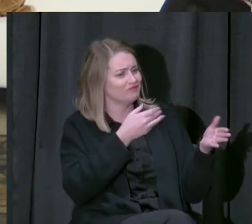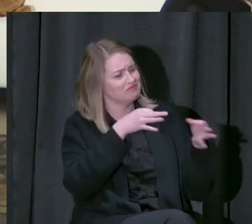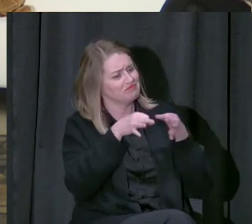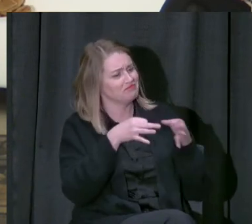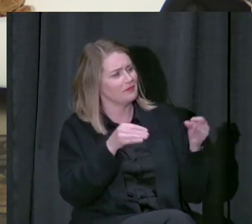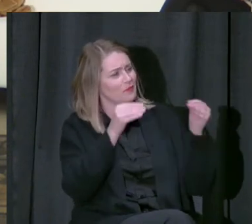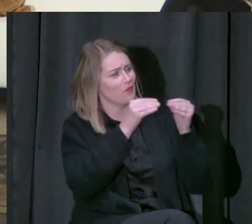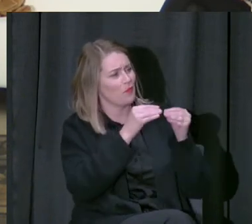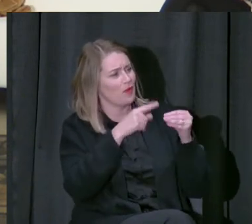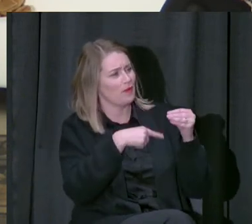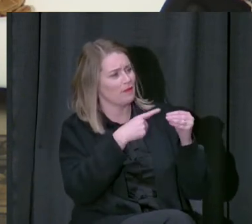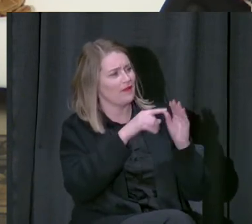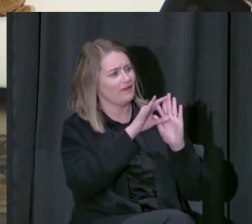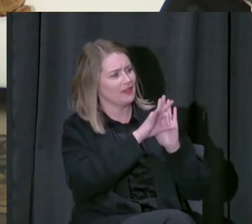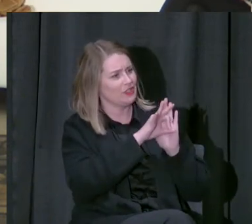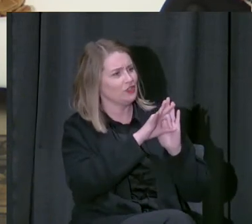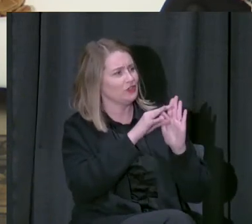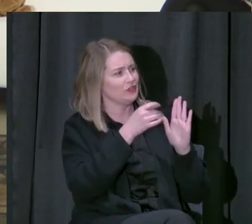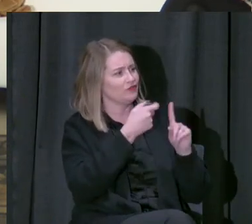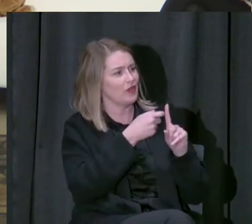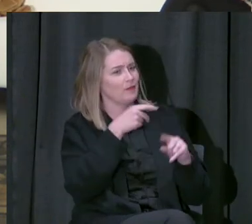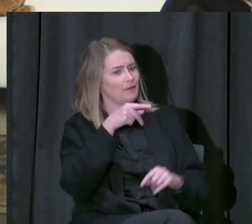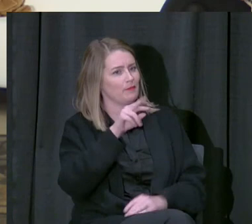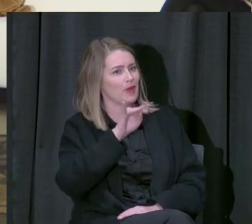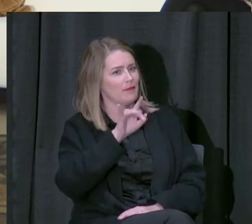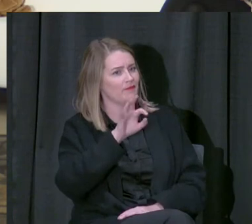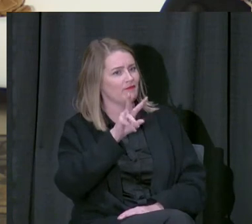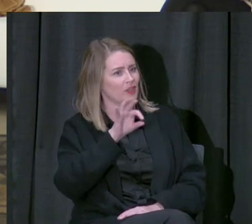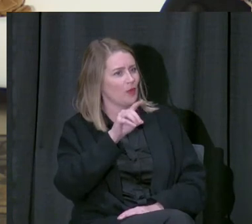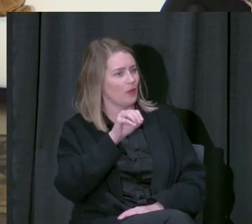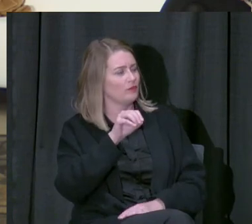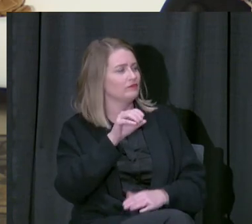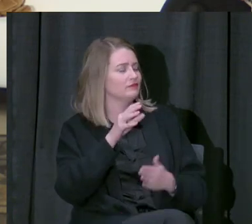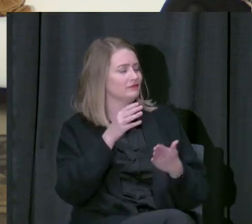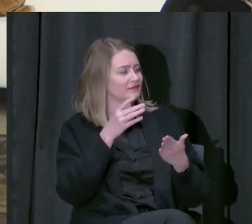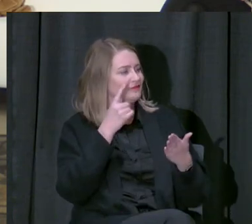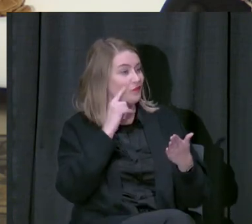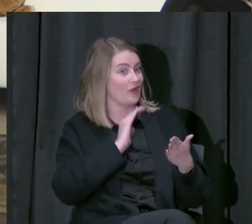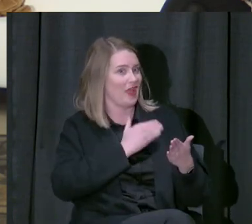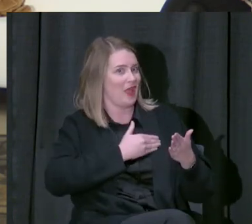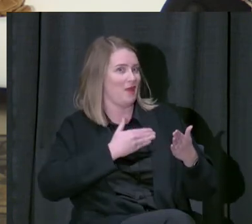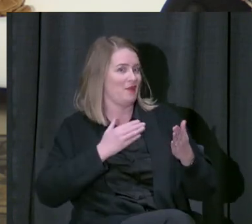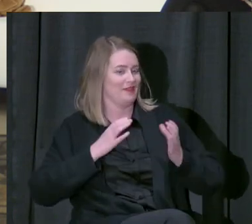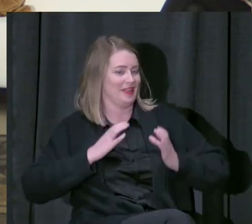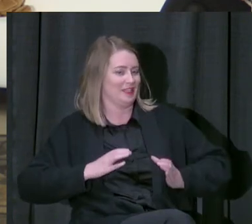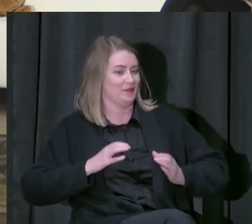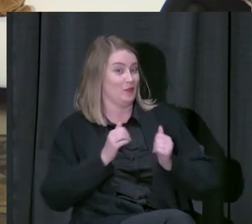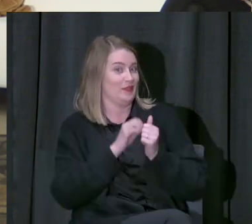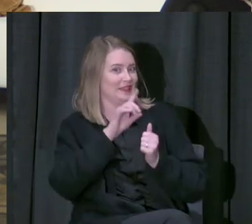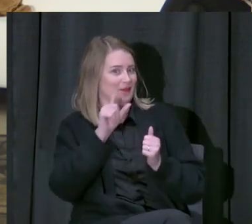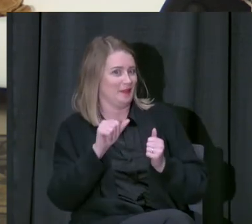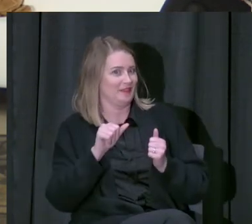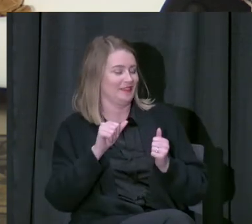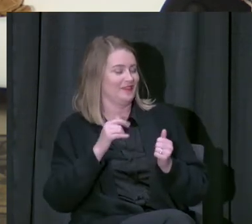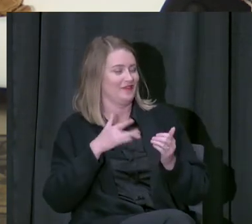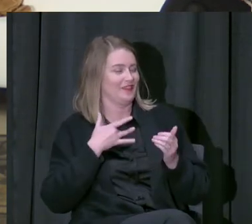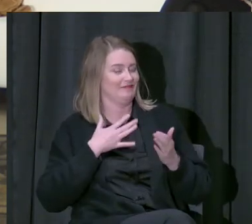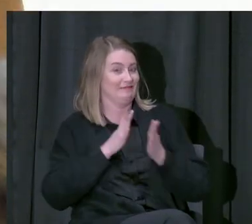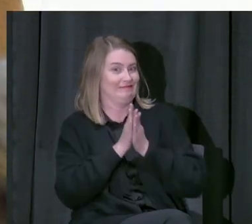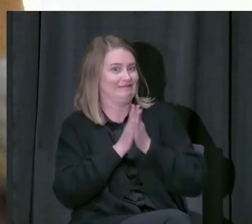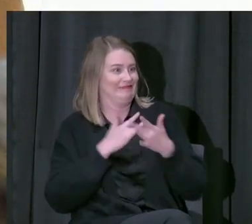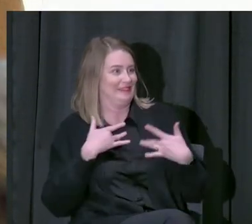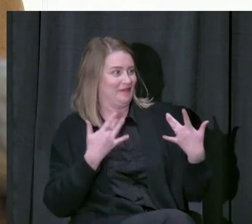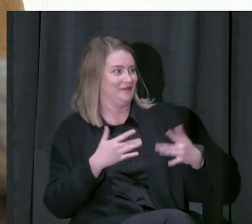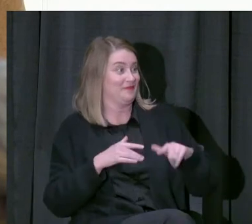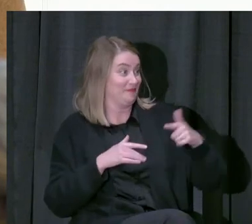more about the features that that Prime Video offers that are delightful for our customers with disabilities. Within